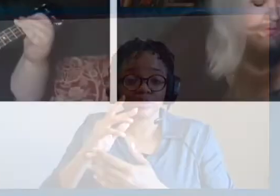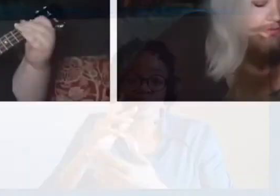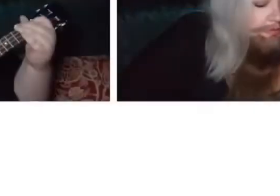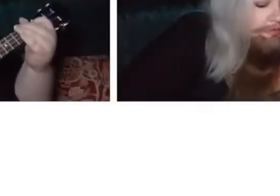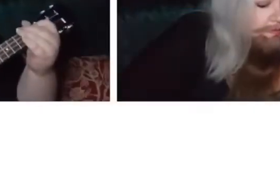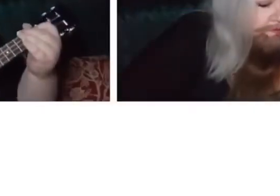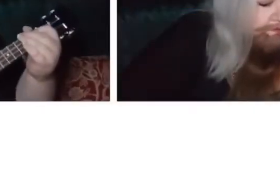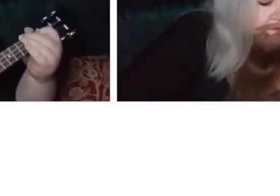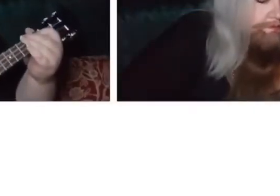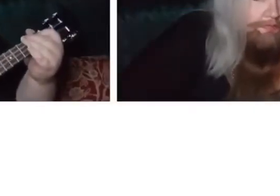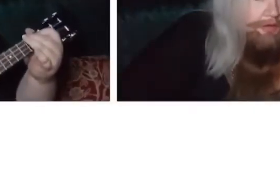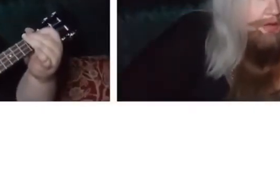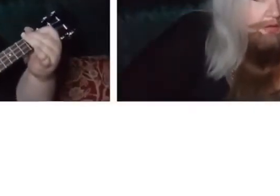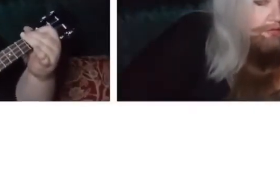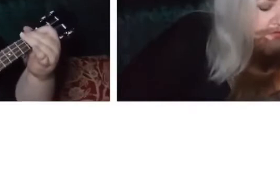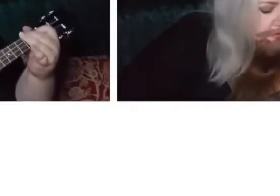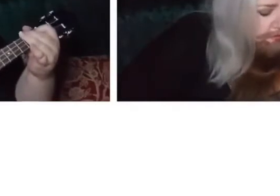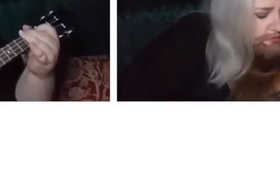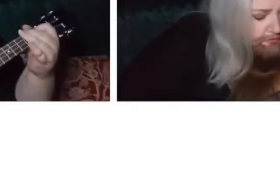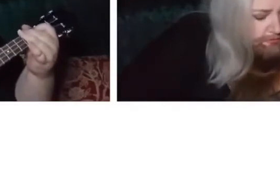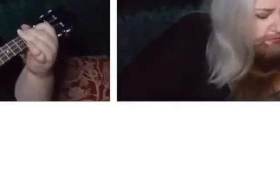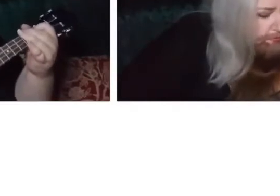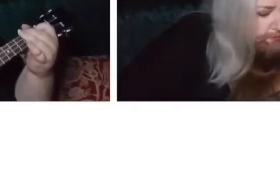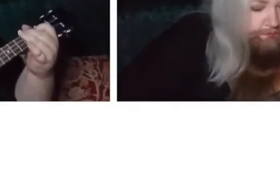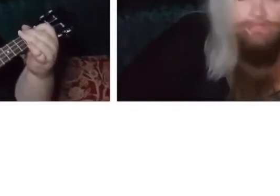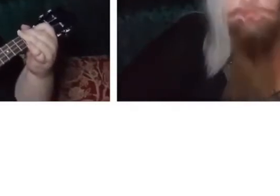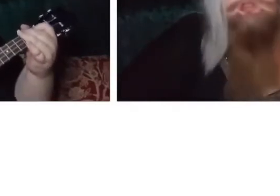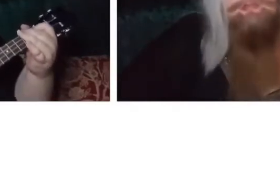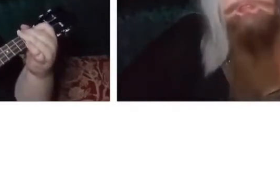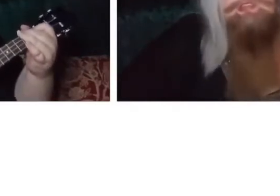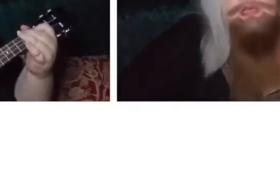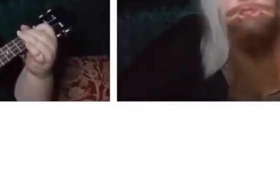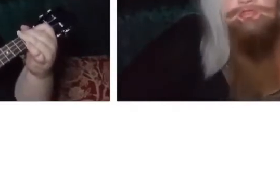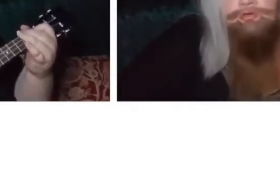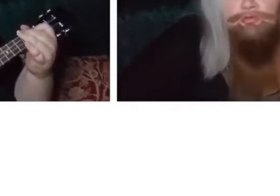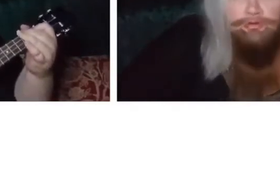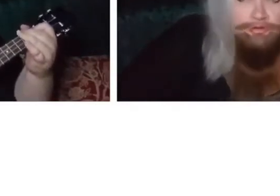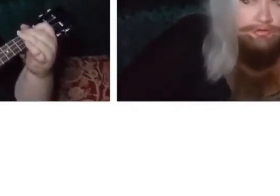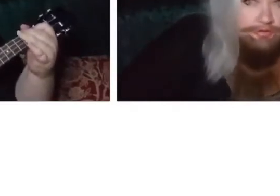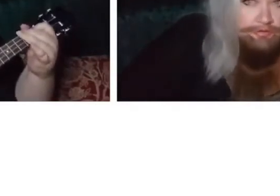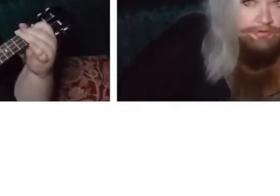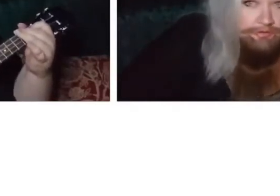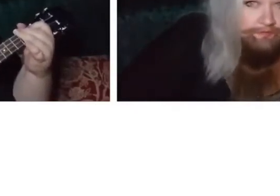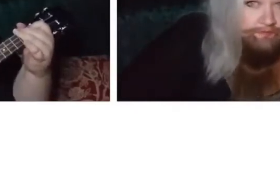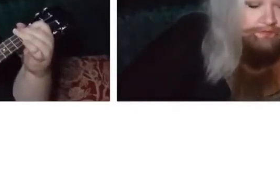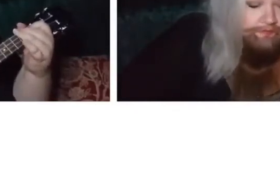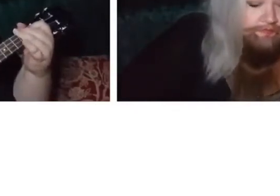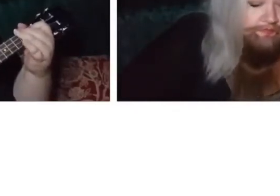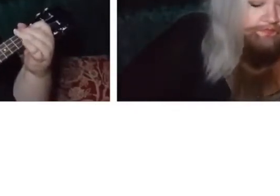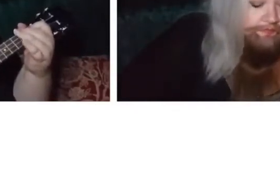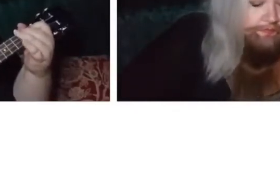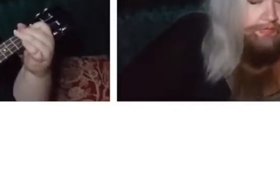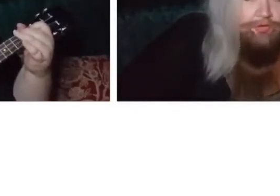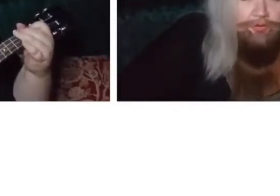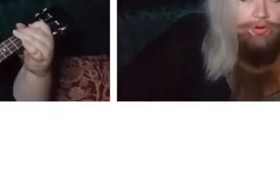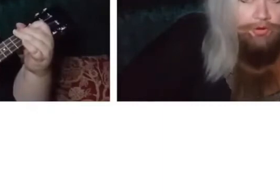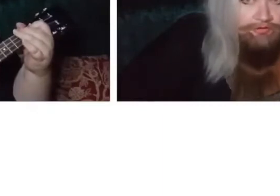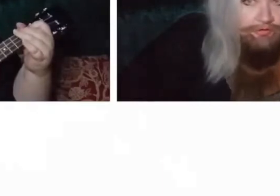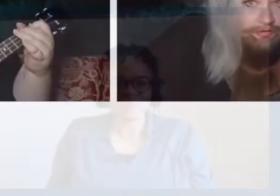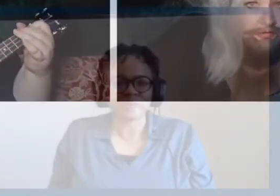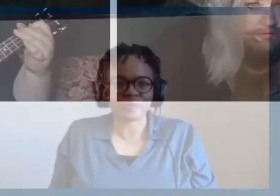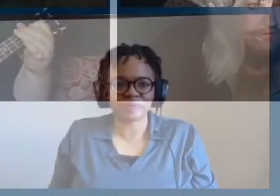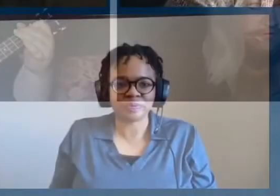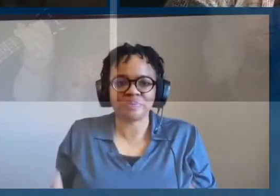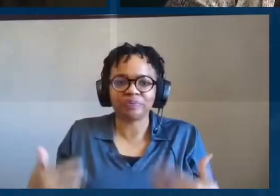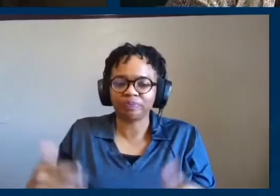I bet if you sing, you'll feel better. I bet you will. It's all about singing with you. Oh, come on. Your favorite Christmas song? You don't know